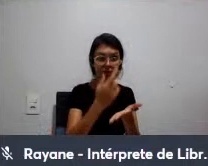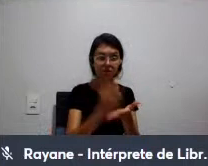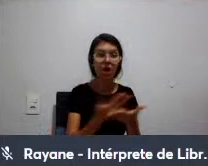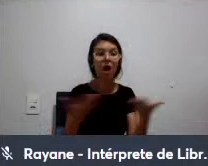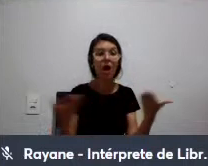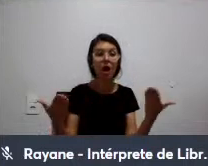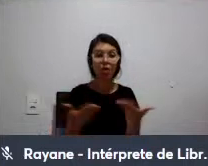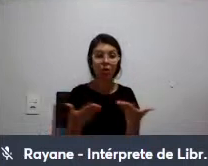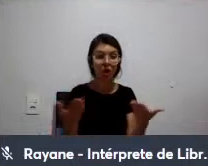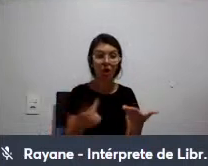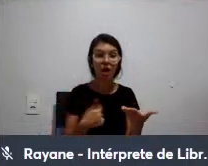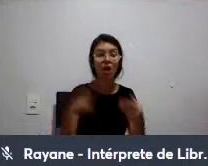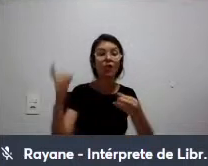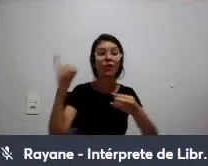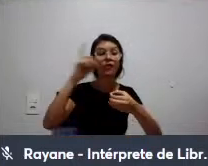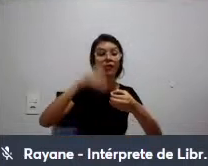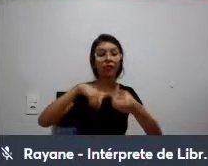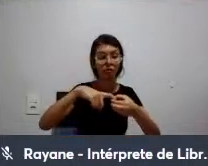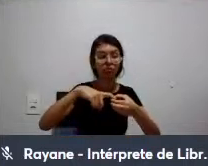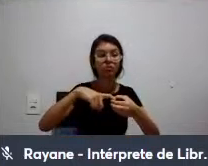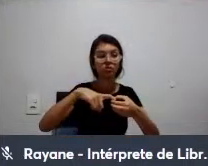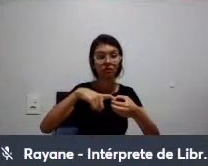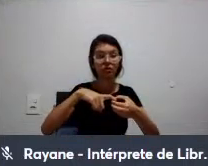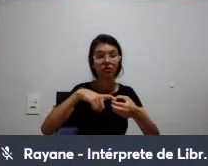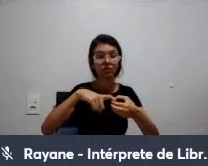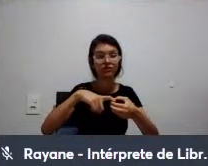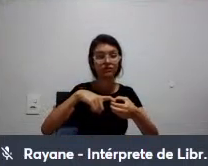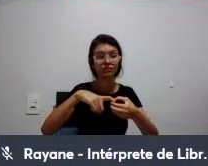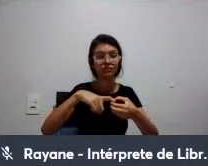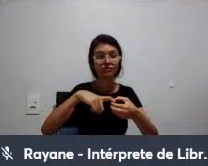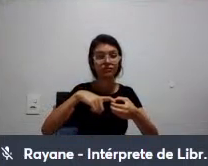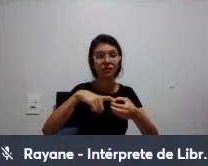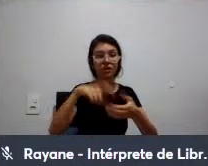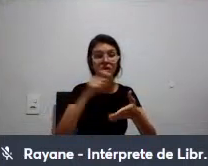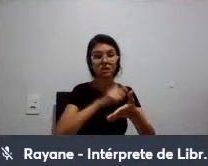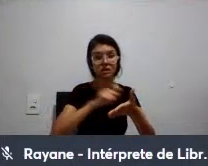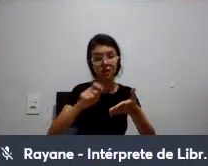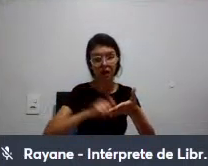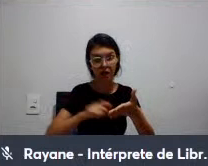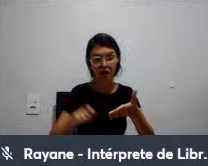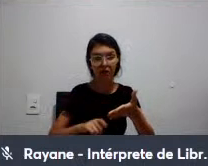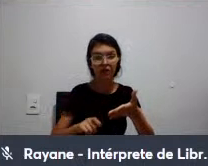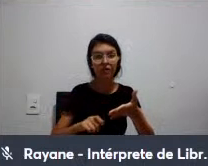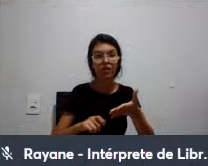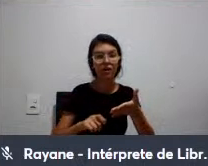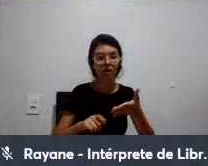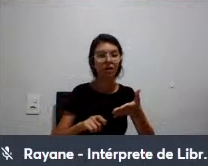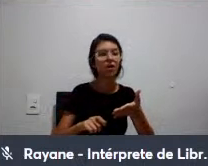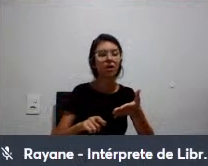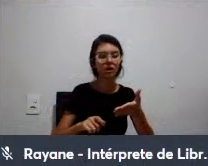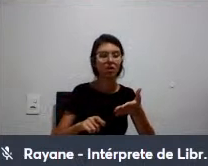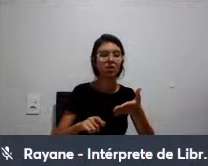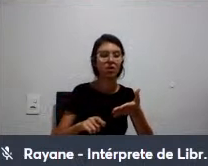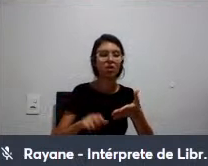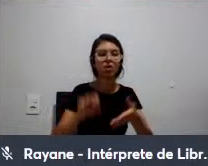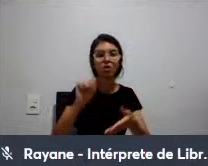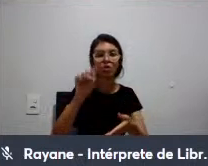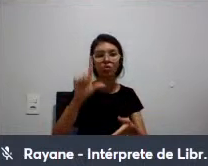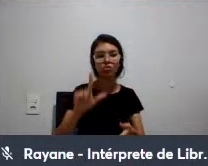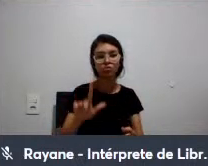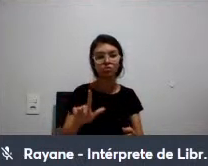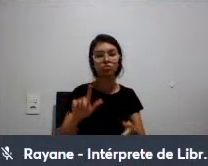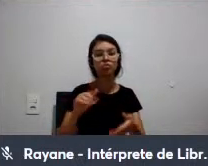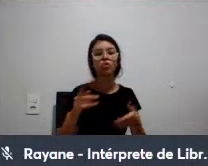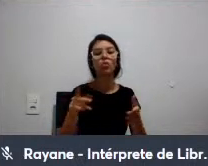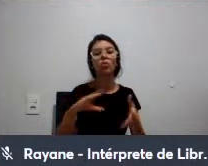eu quero voltar ao ponto de escrever a partir do sul global, em vez de escrever